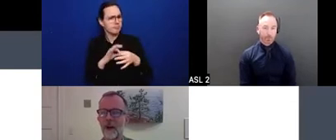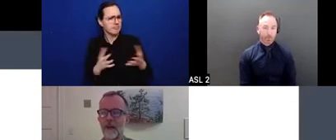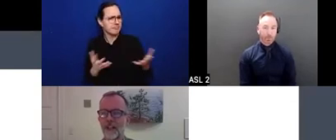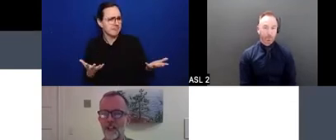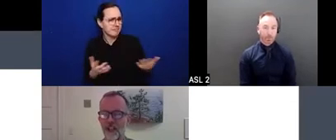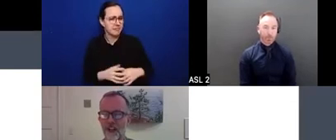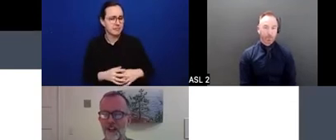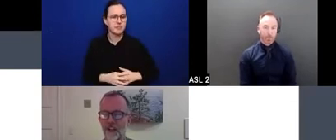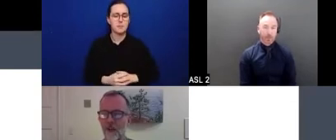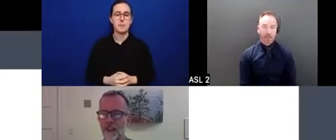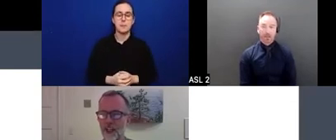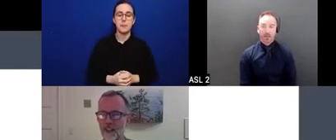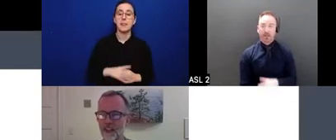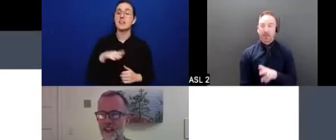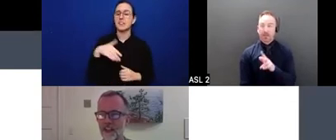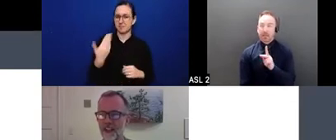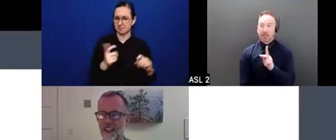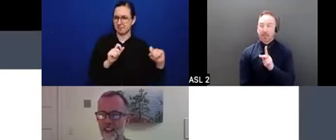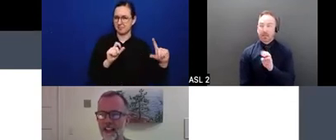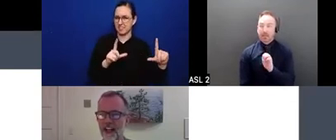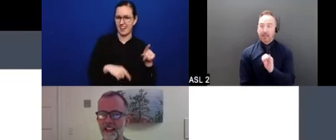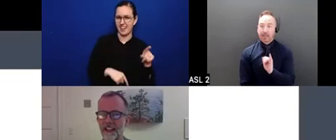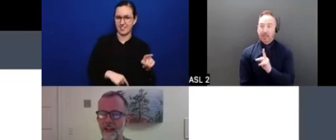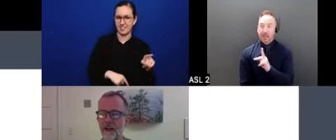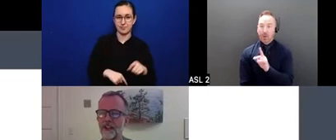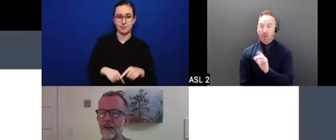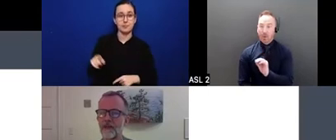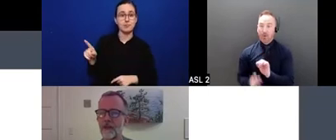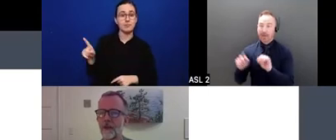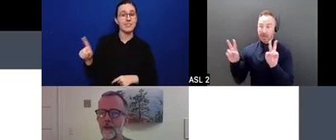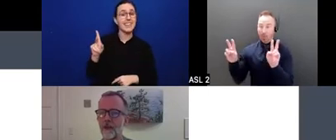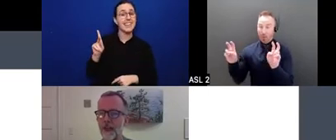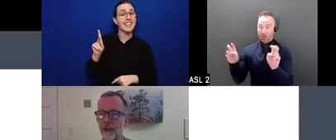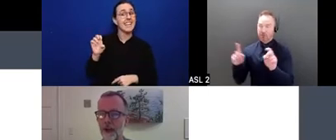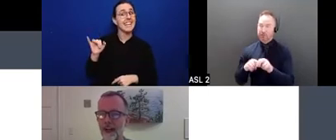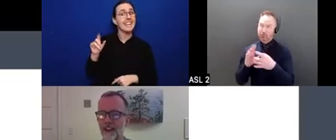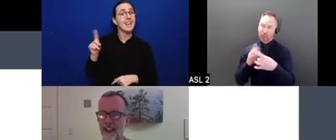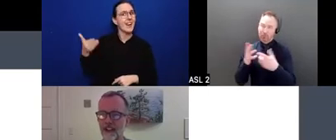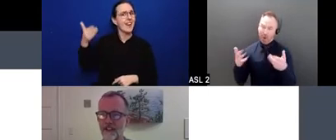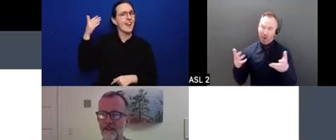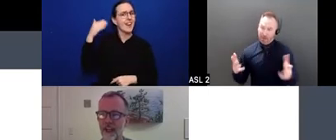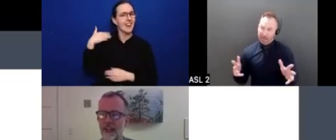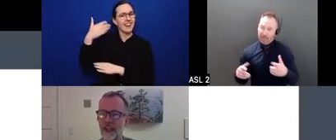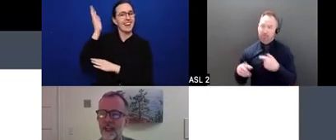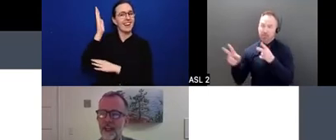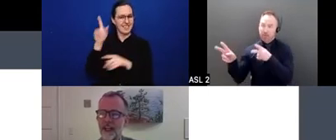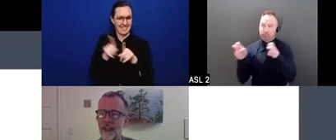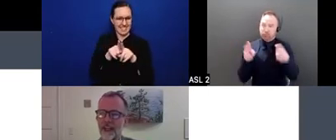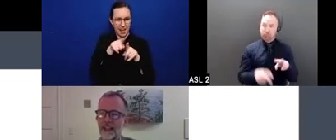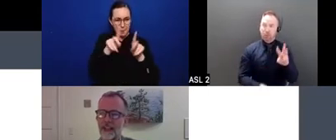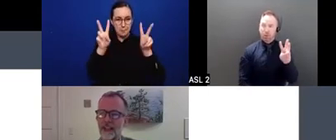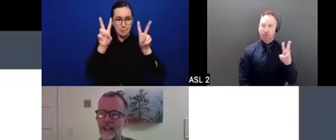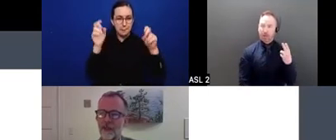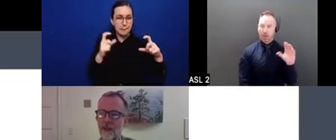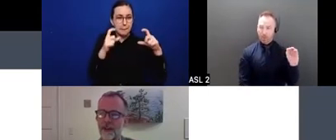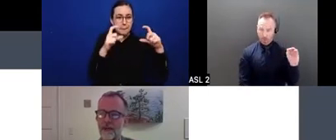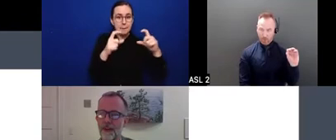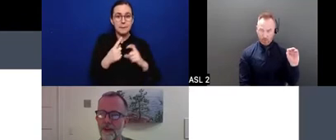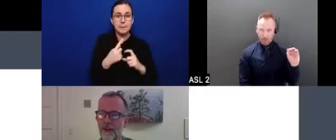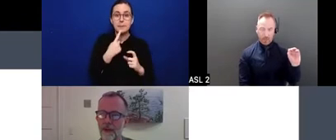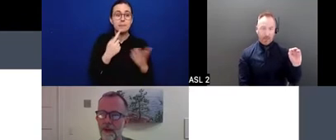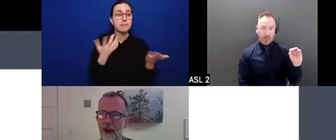Keiko already shared the quotation that is on this slide, which comes from the World Health Organization. It is one